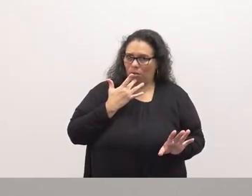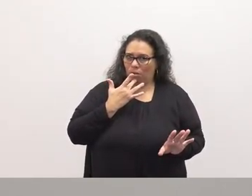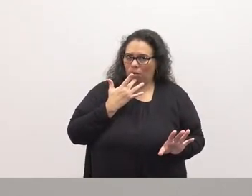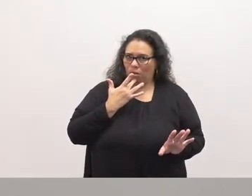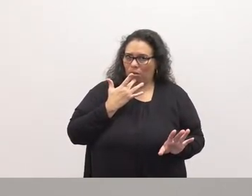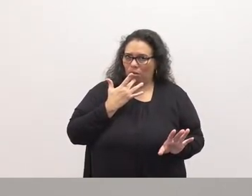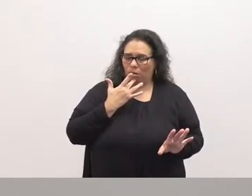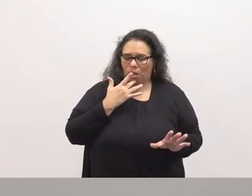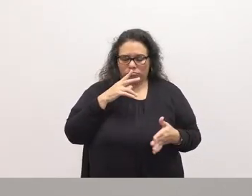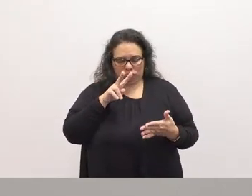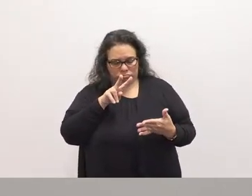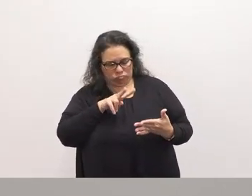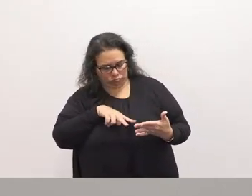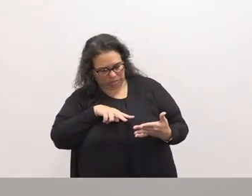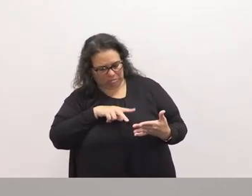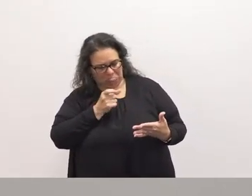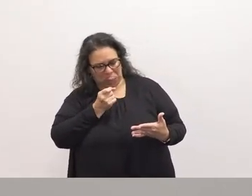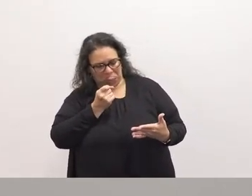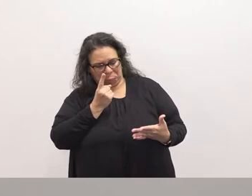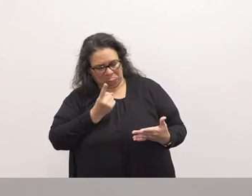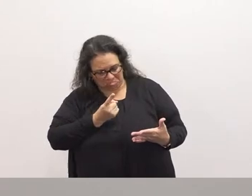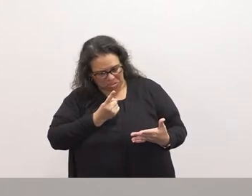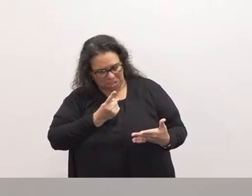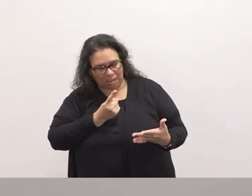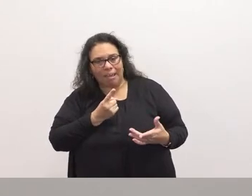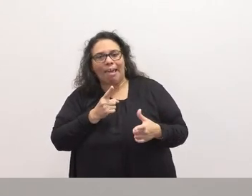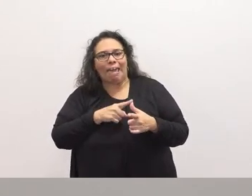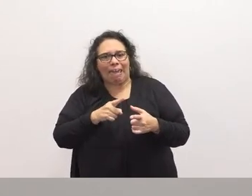to wait a meeting before we did this,